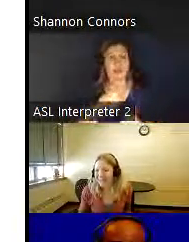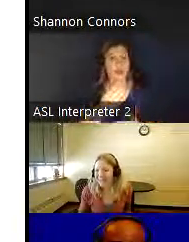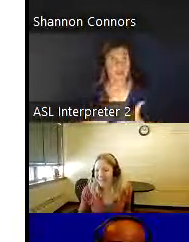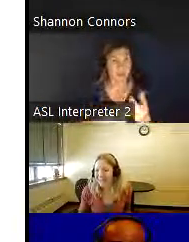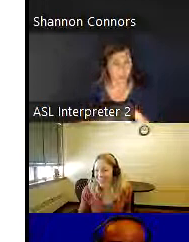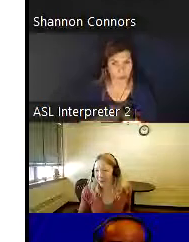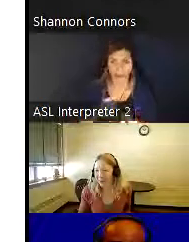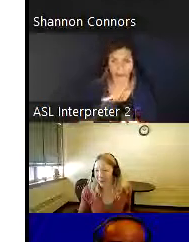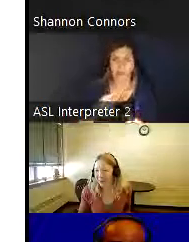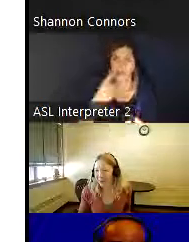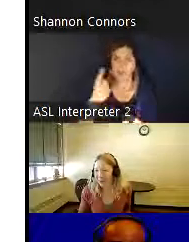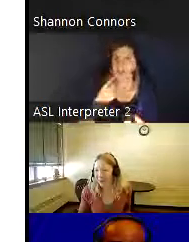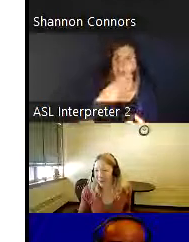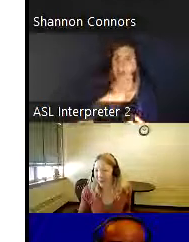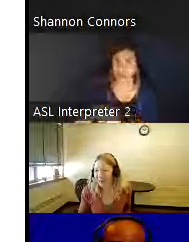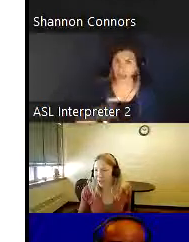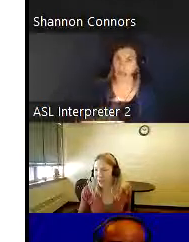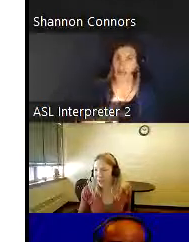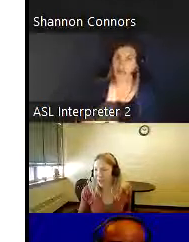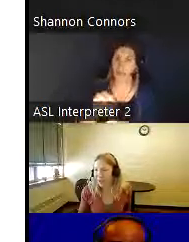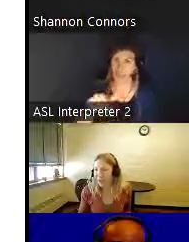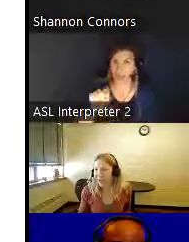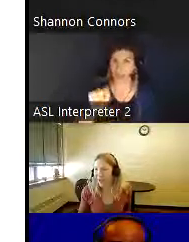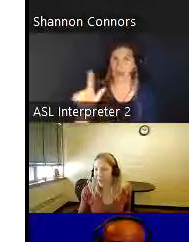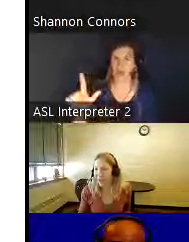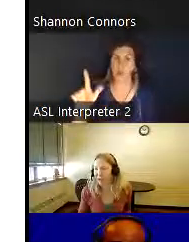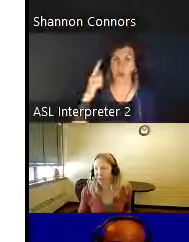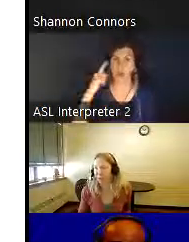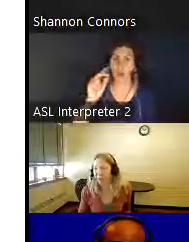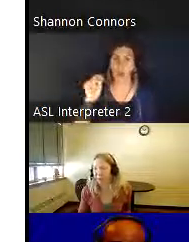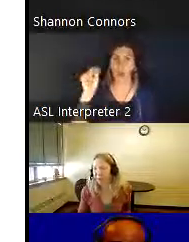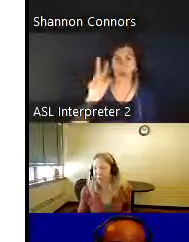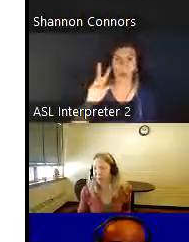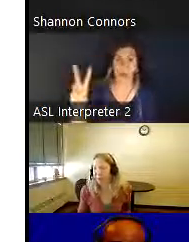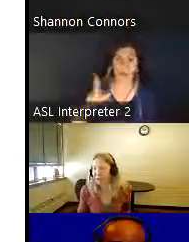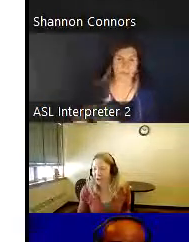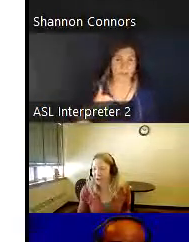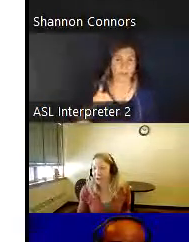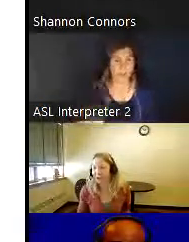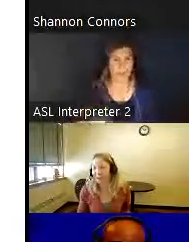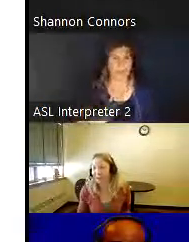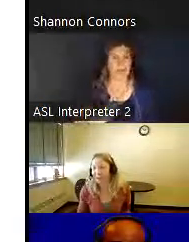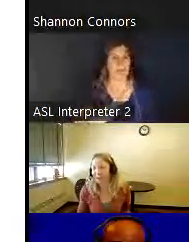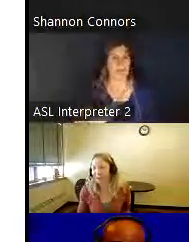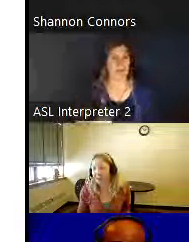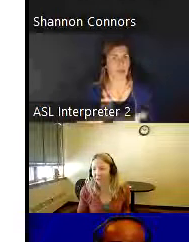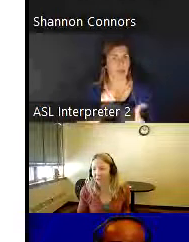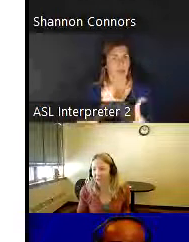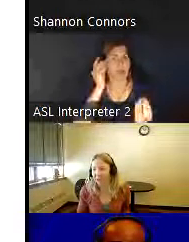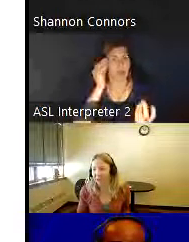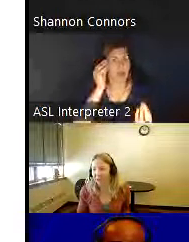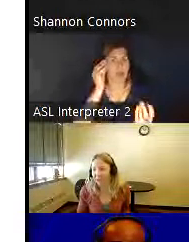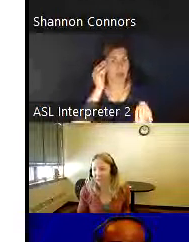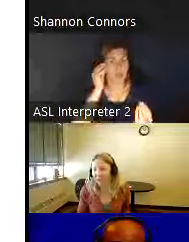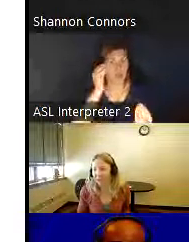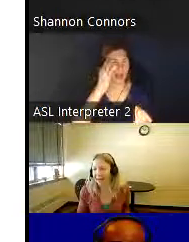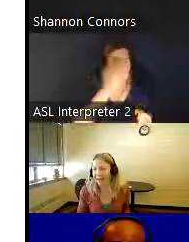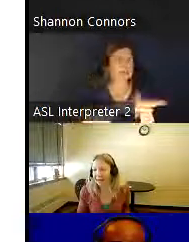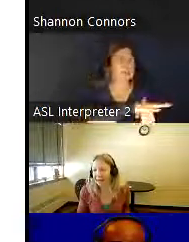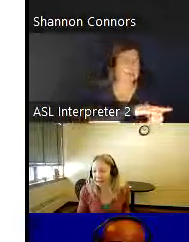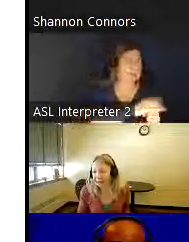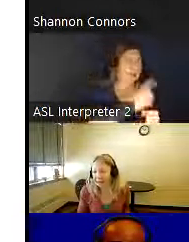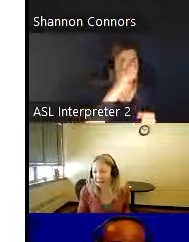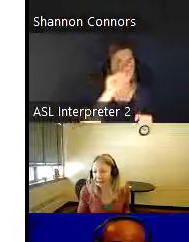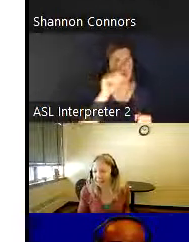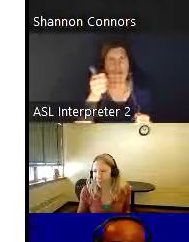the Northwest, and they found it really useful for thinking about strategies beyond the protected areas. And